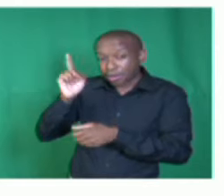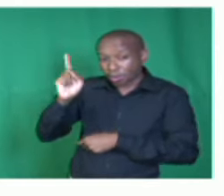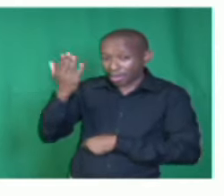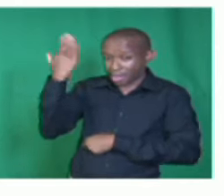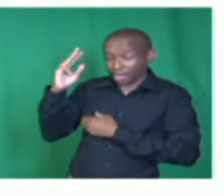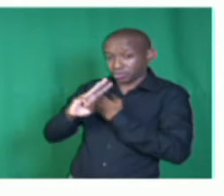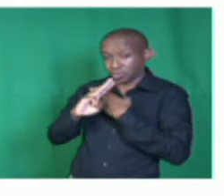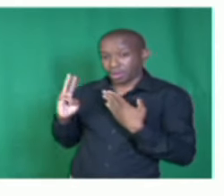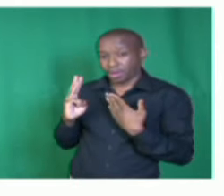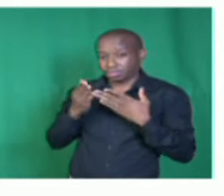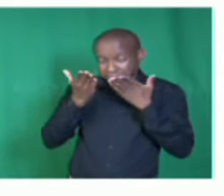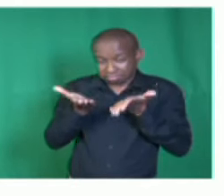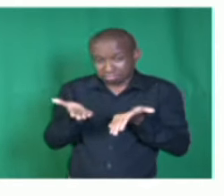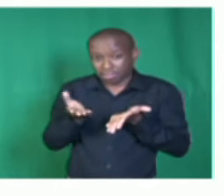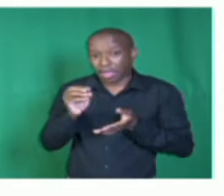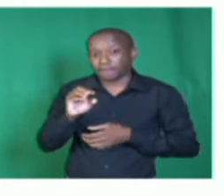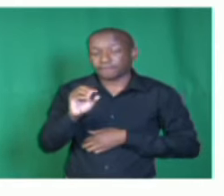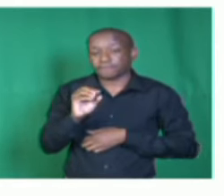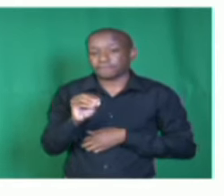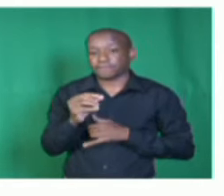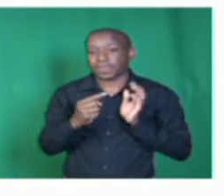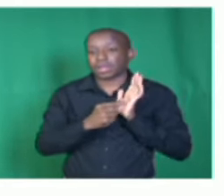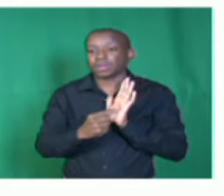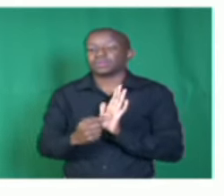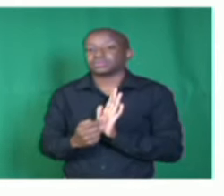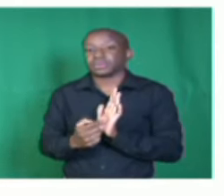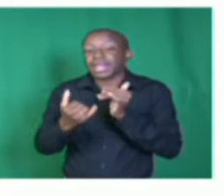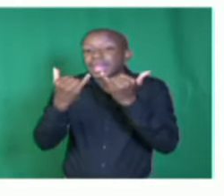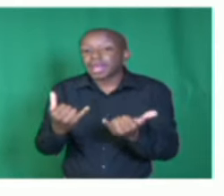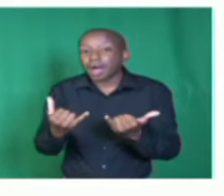week. Okay. Now I'm going to